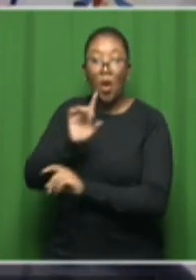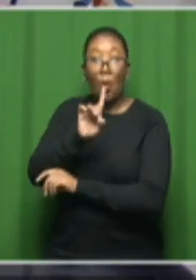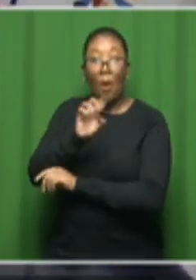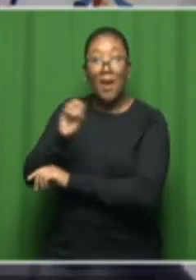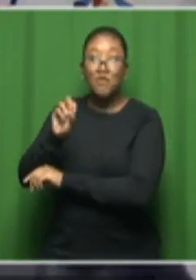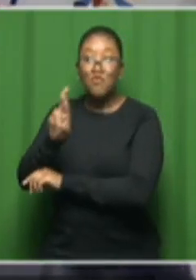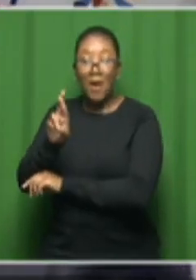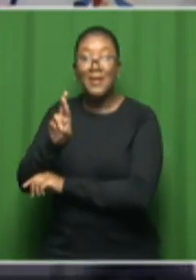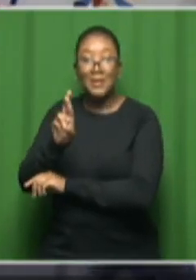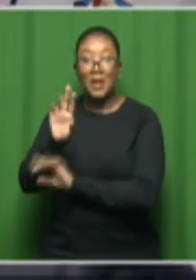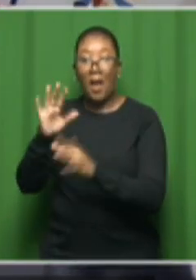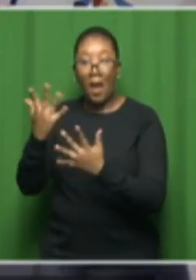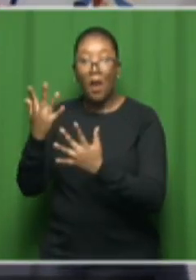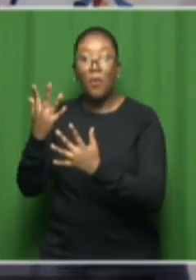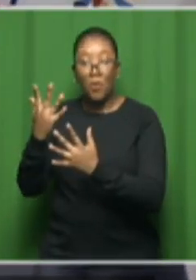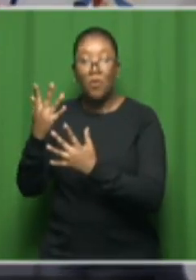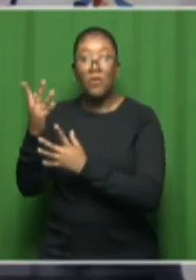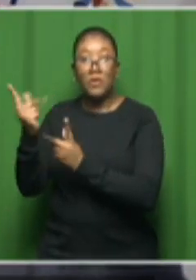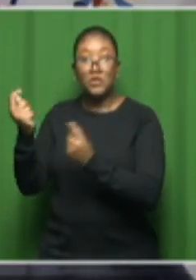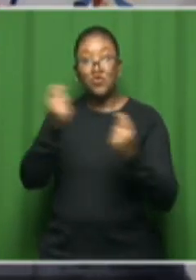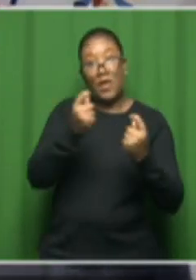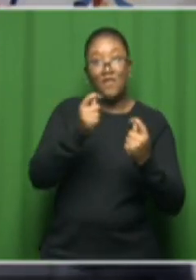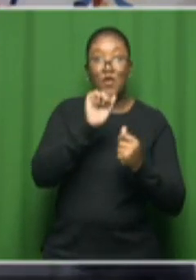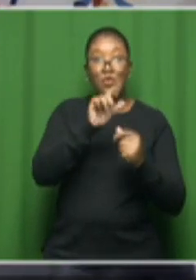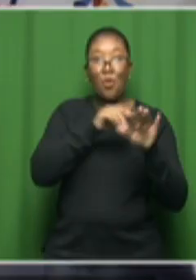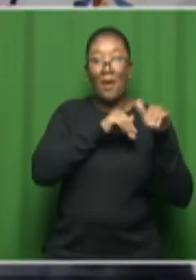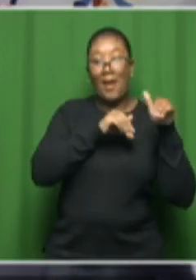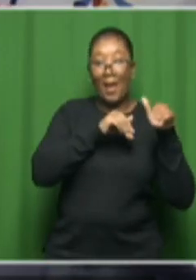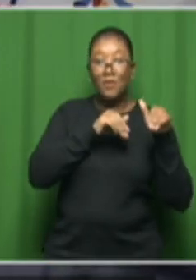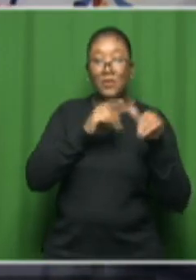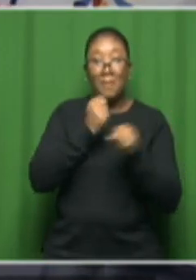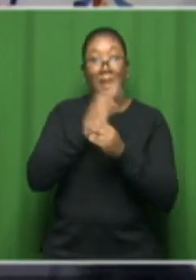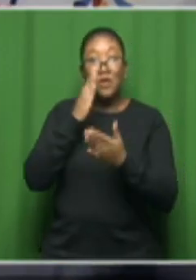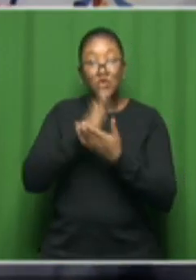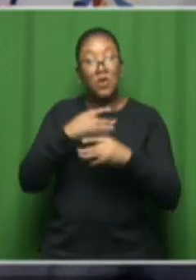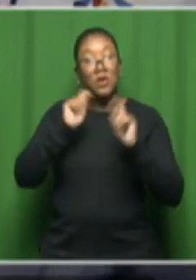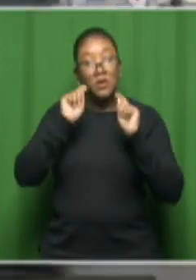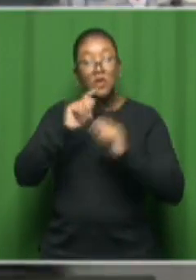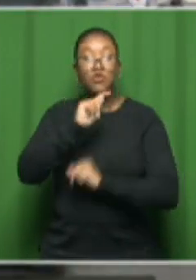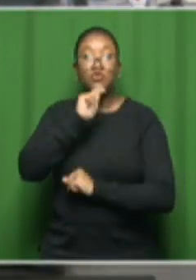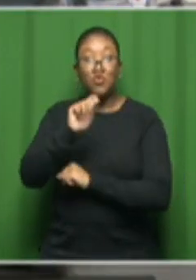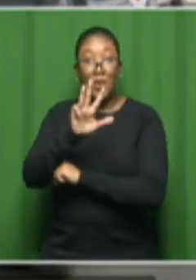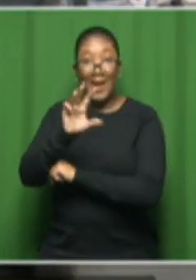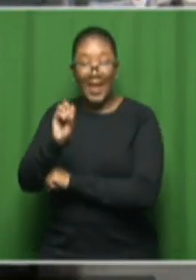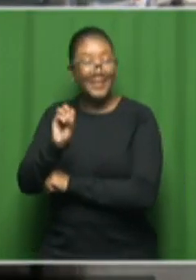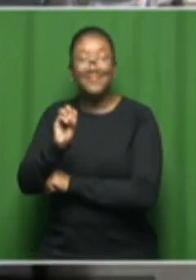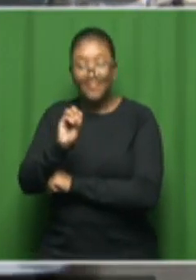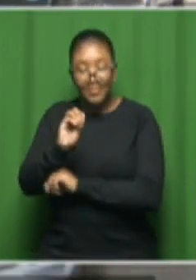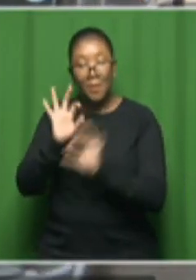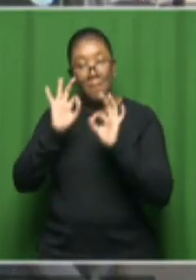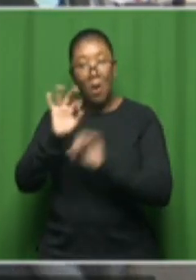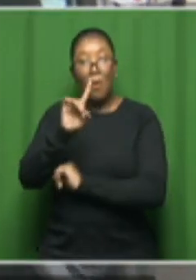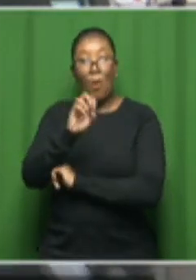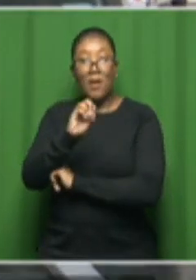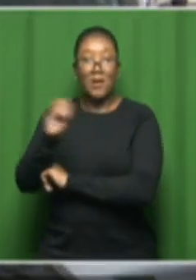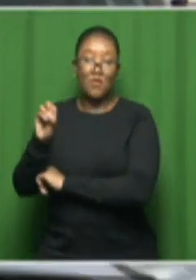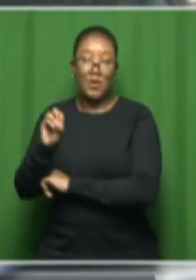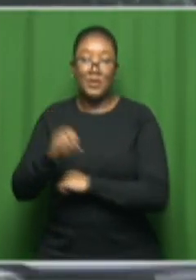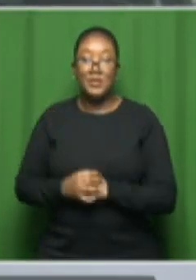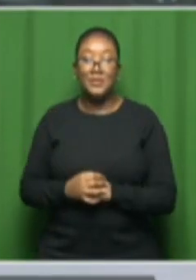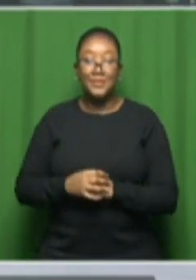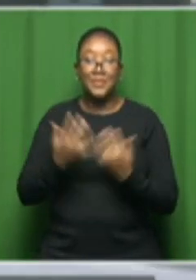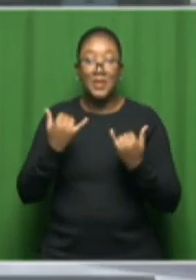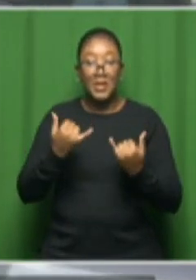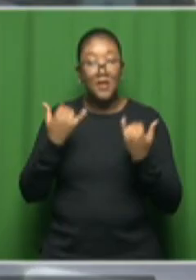account to ensure that when it gets to your bank account, it is not 90 Rand, it's still 100 Rand. Motorists have experienced some relief at the pumps